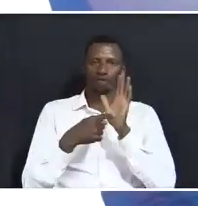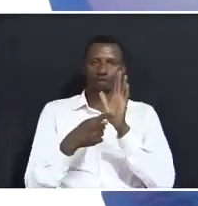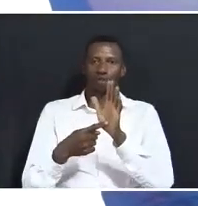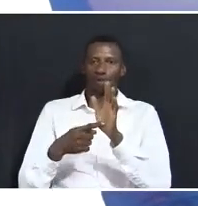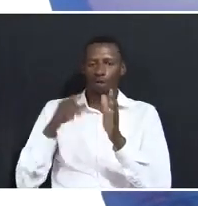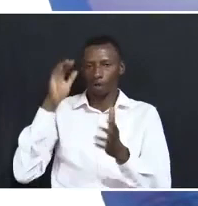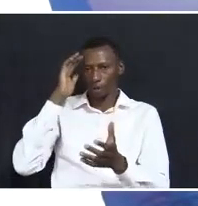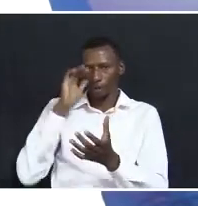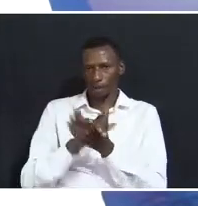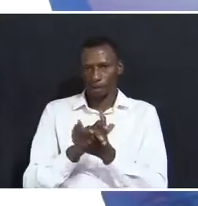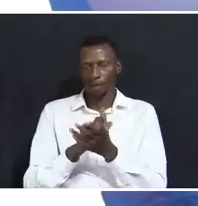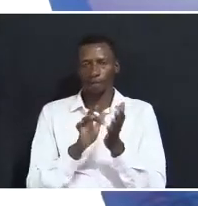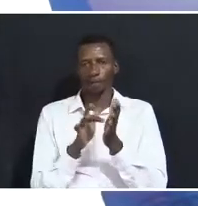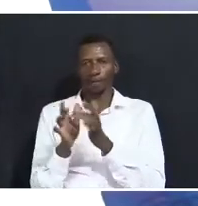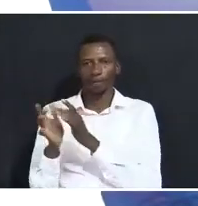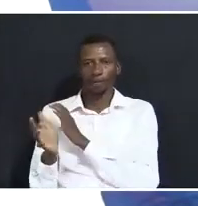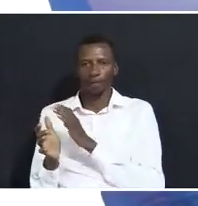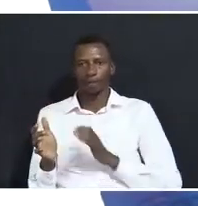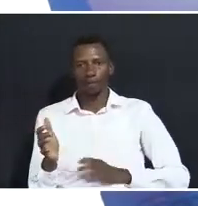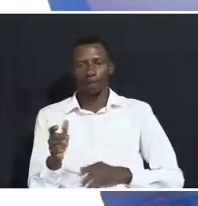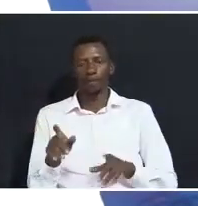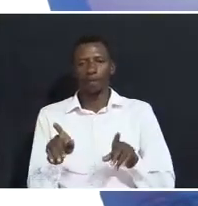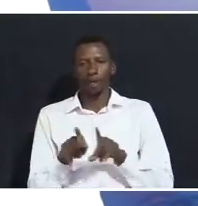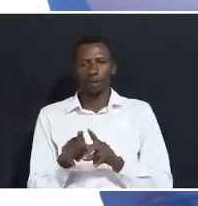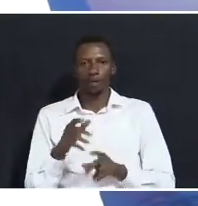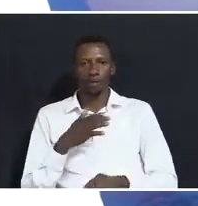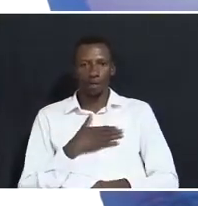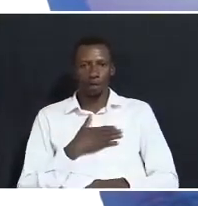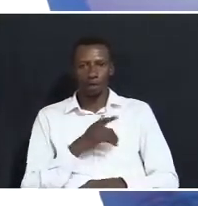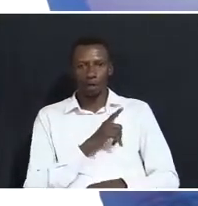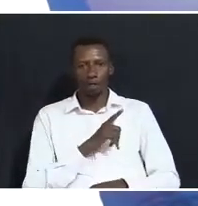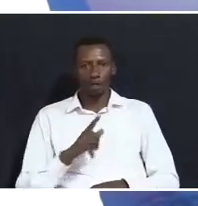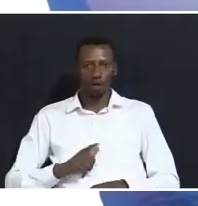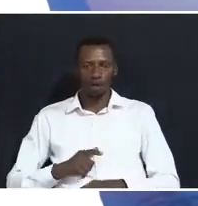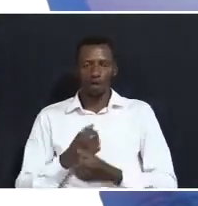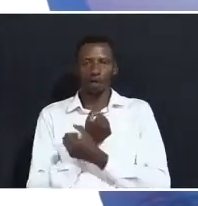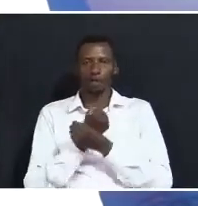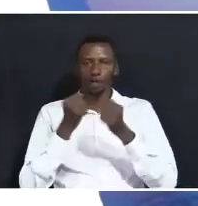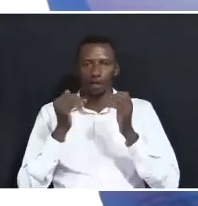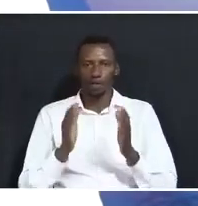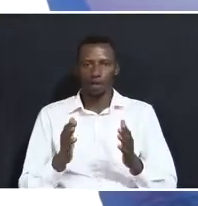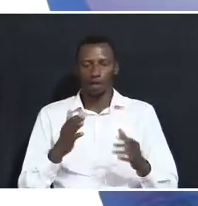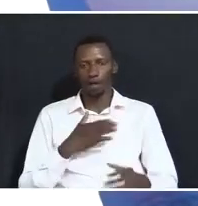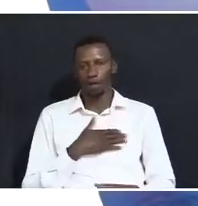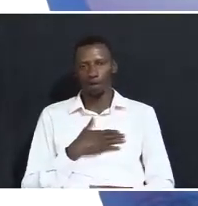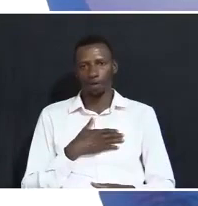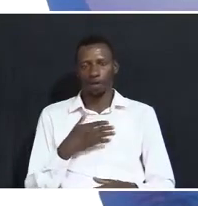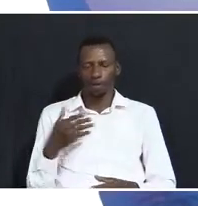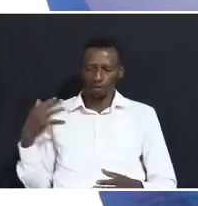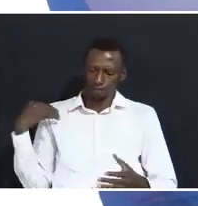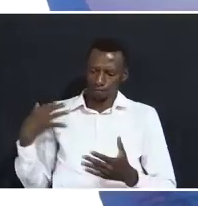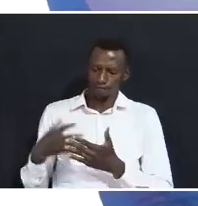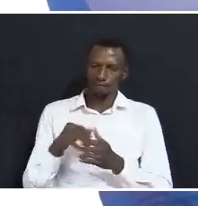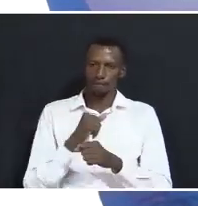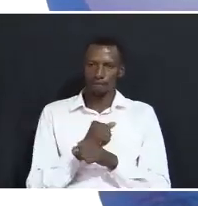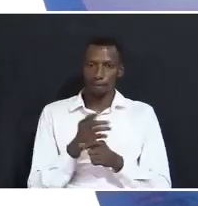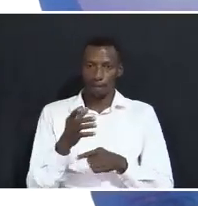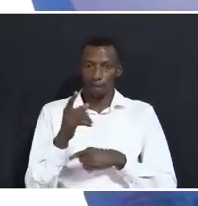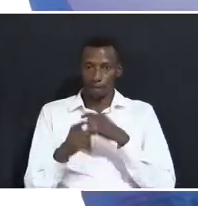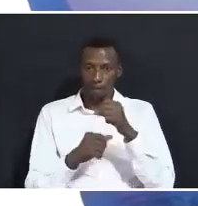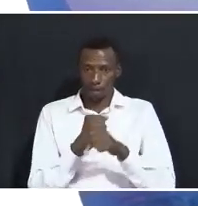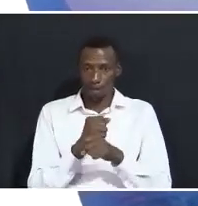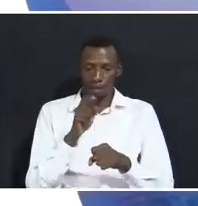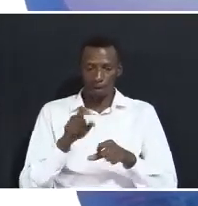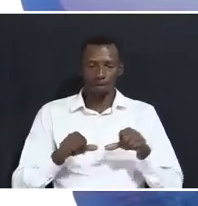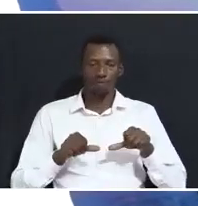Christ as our Lord and our Savior. We have been doing it, and this year we need to continue doing it. Praise the name